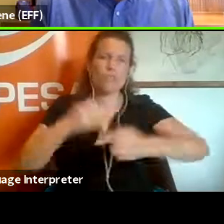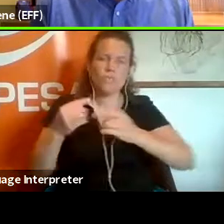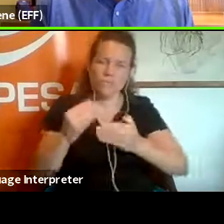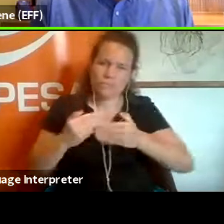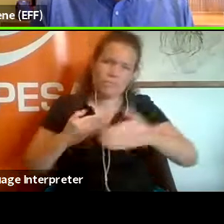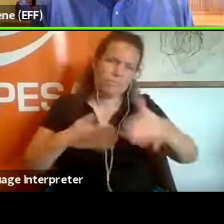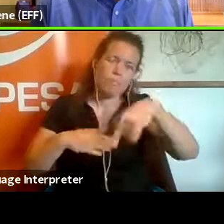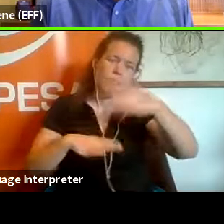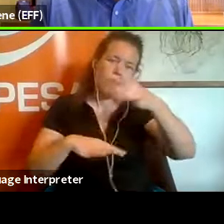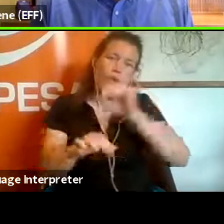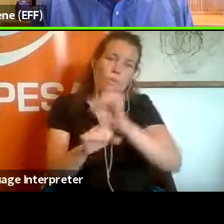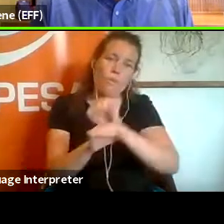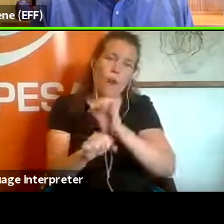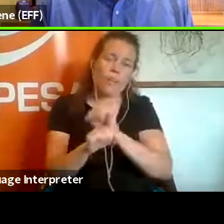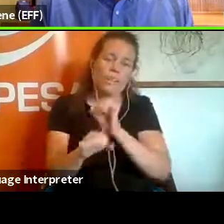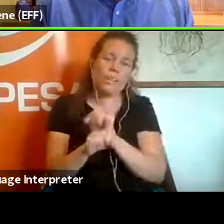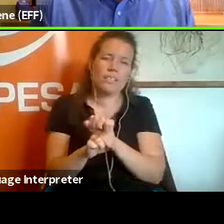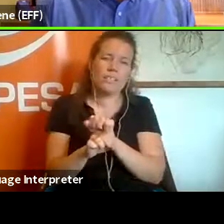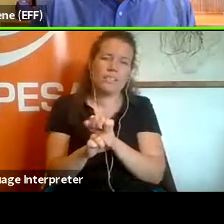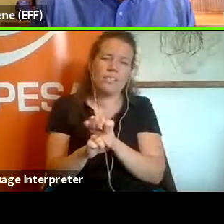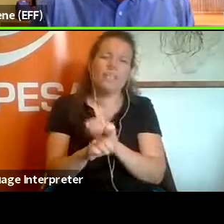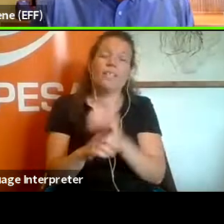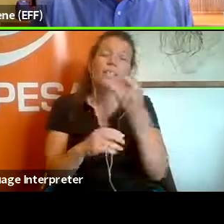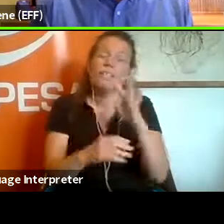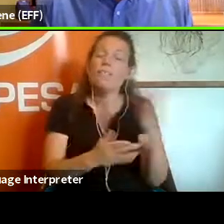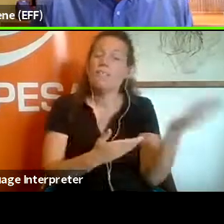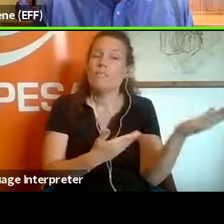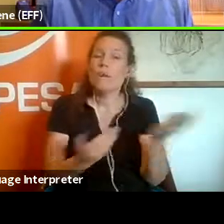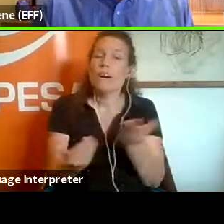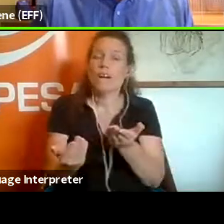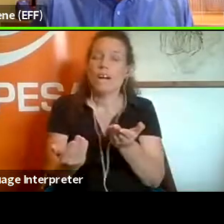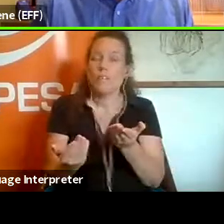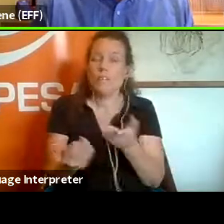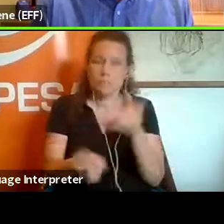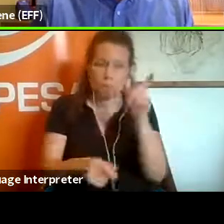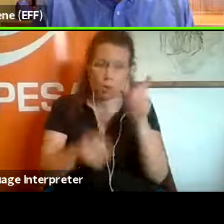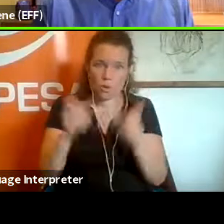And I think we welcome those